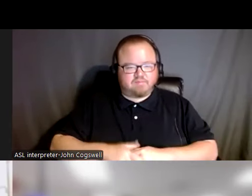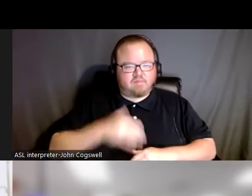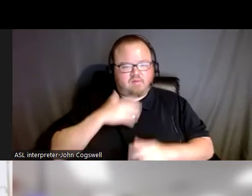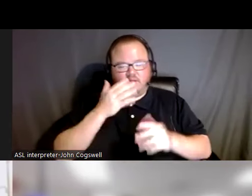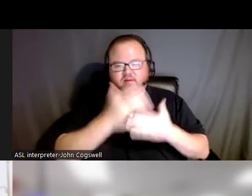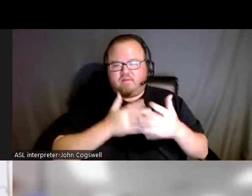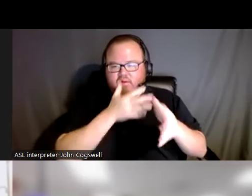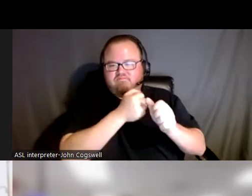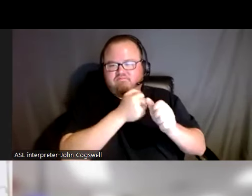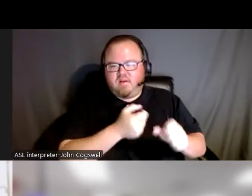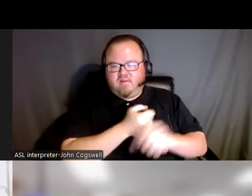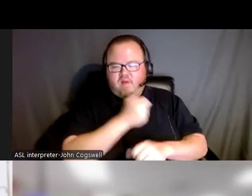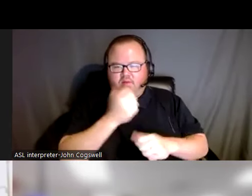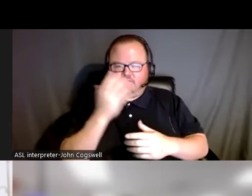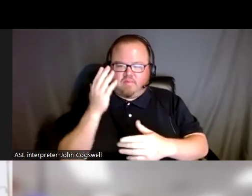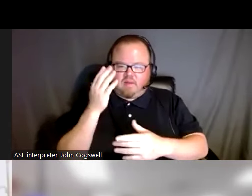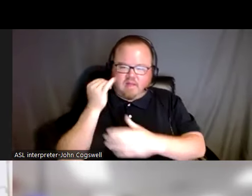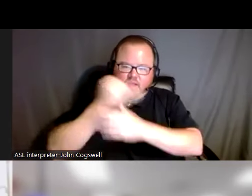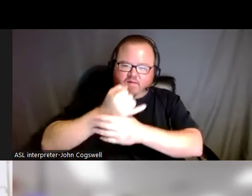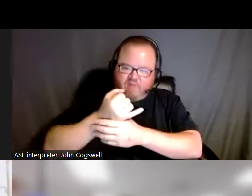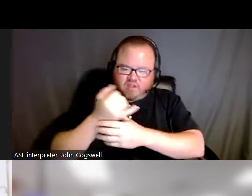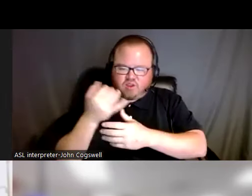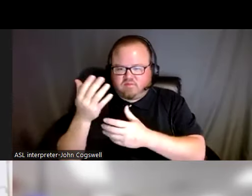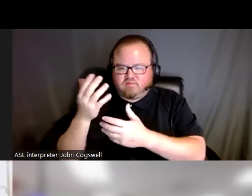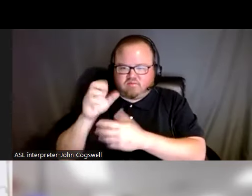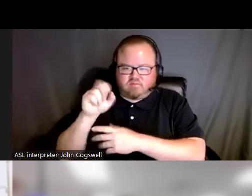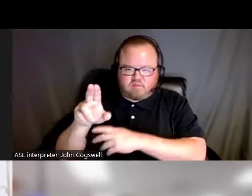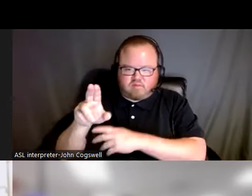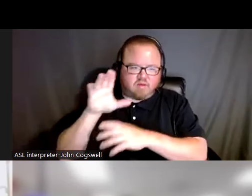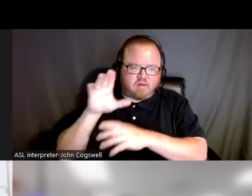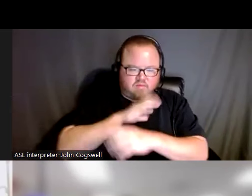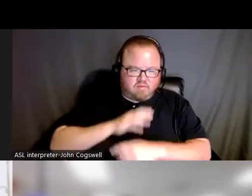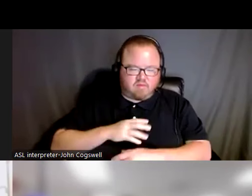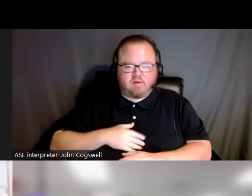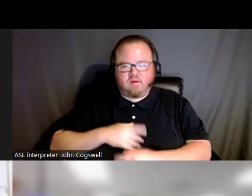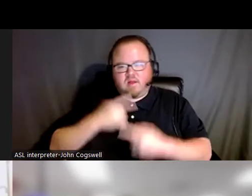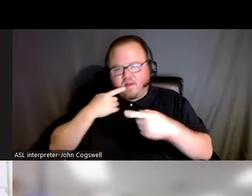our intervention subcommittee, followed by some closing announcements